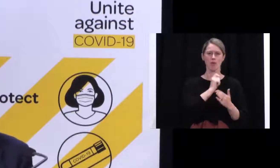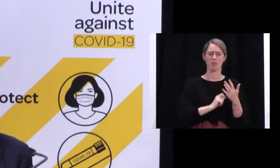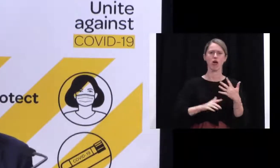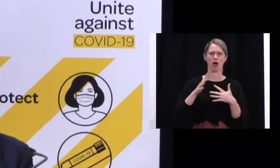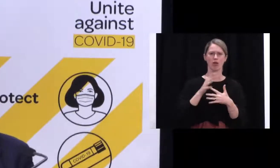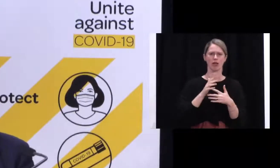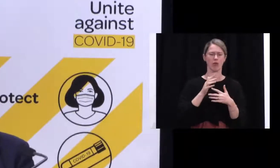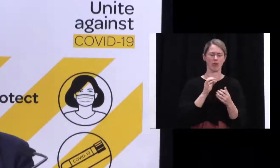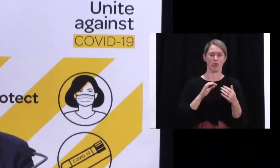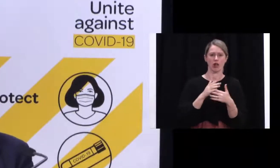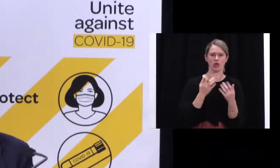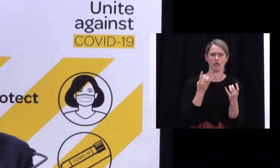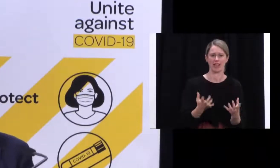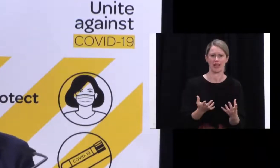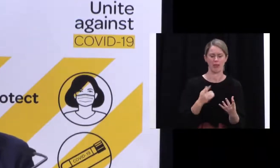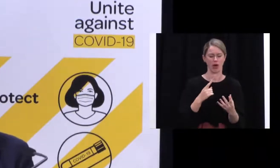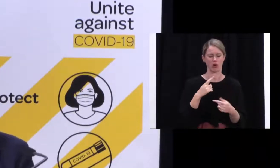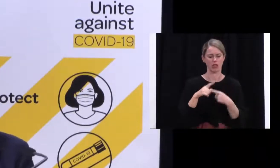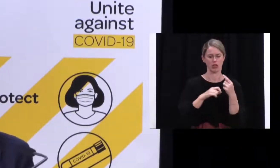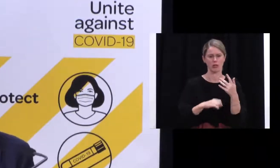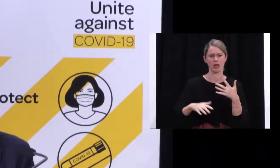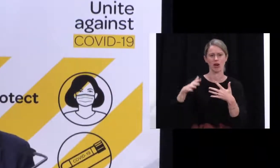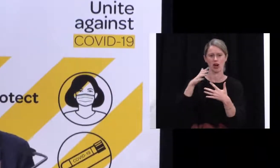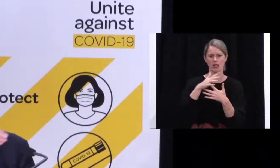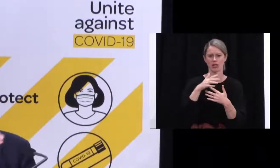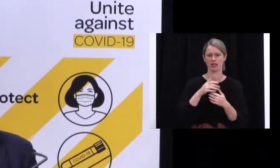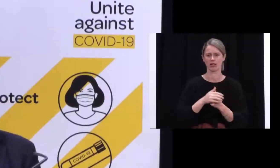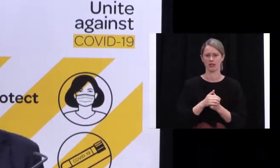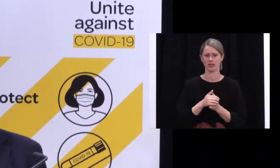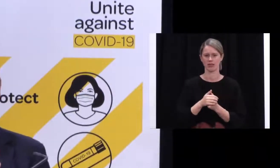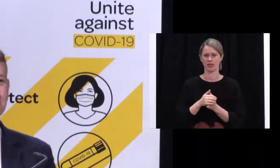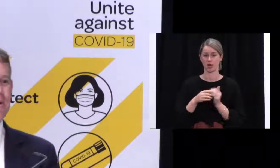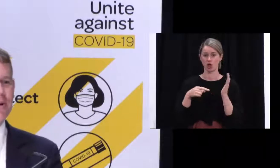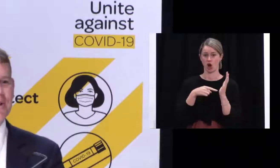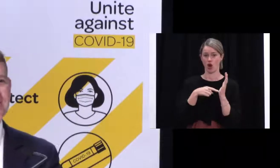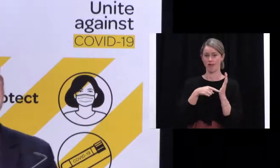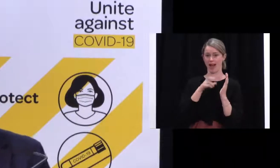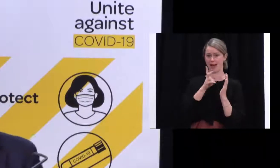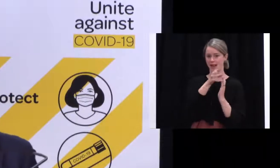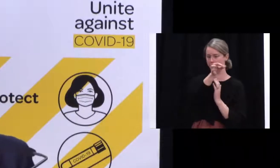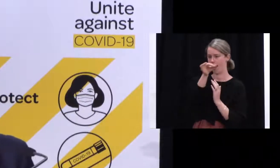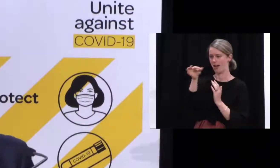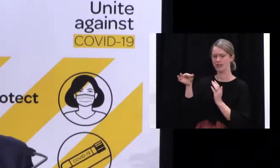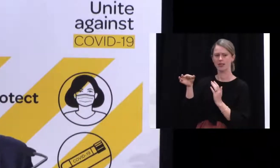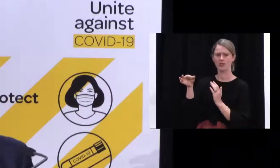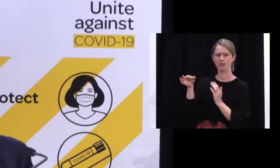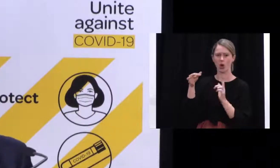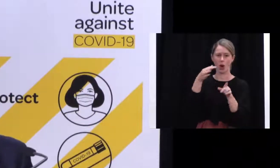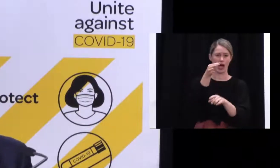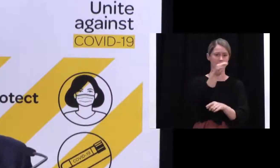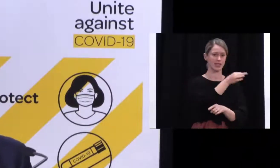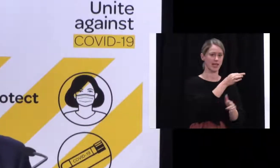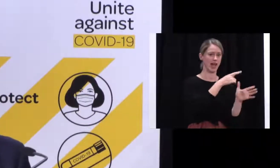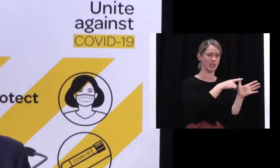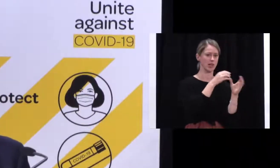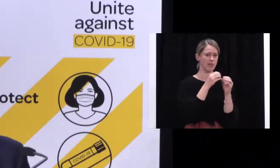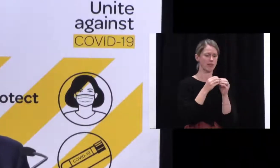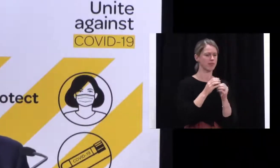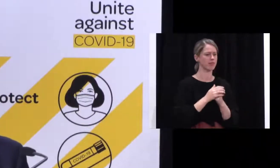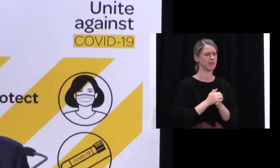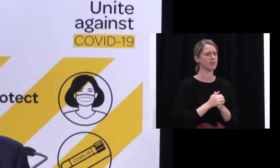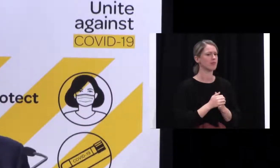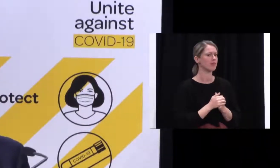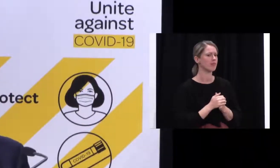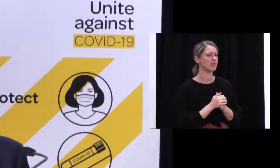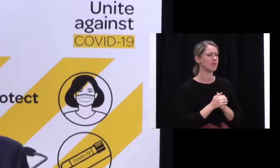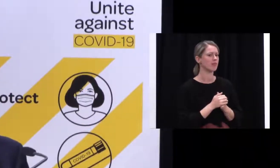a priority now, and they will continue to be a priority. I'll let you do that last one, then we'll move around. Just to Dr. Bloomfield, please. Has there been a significant enough